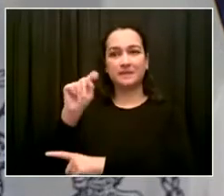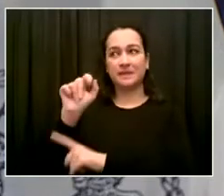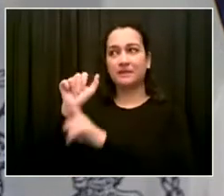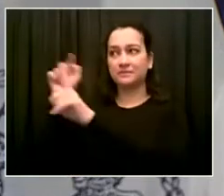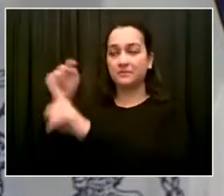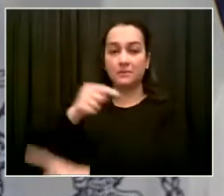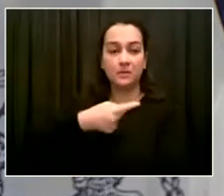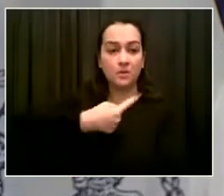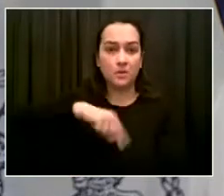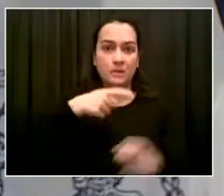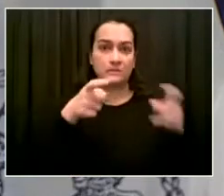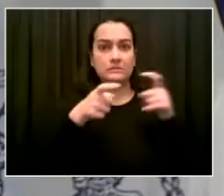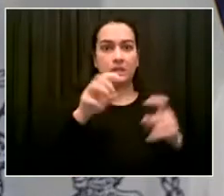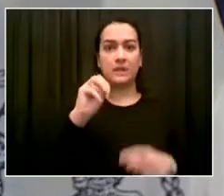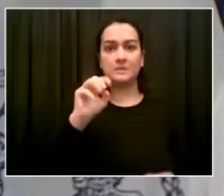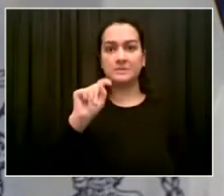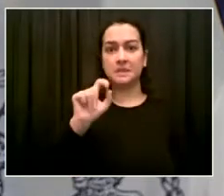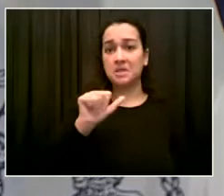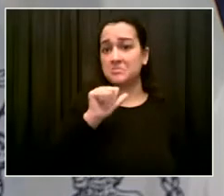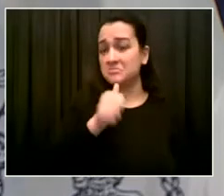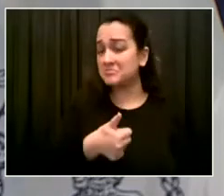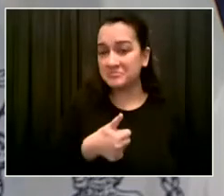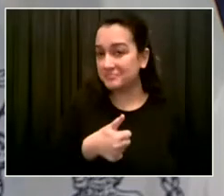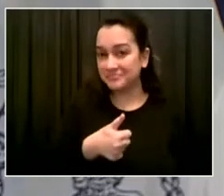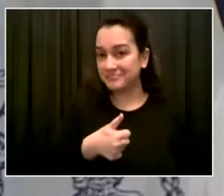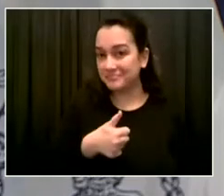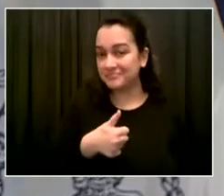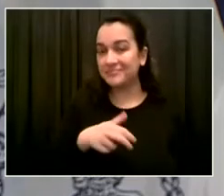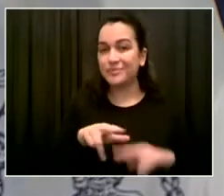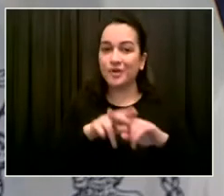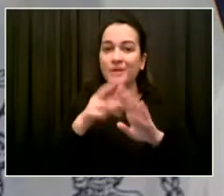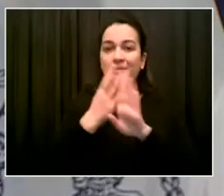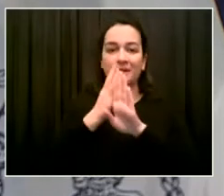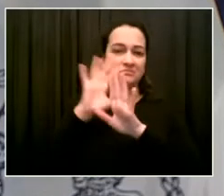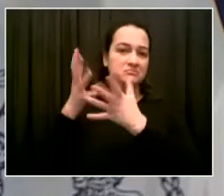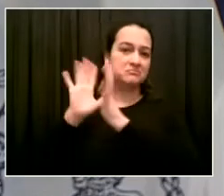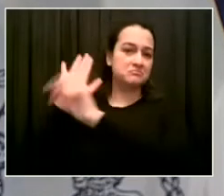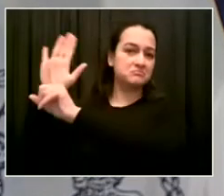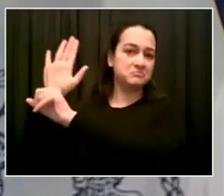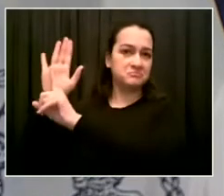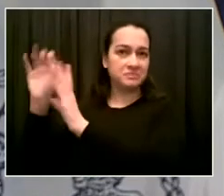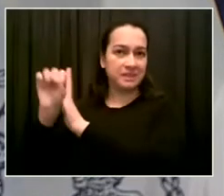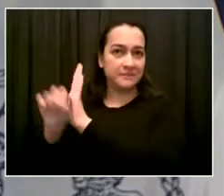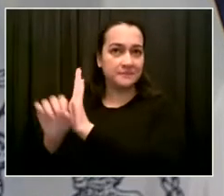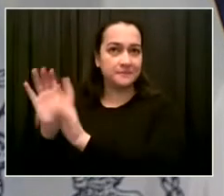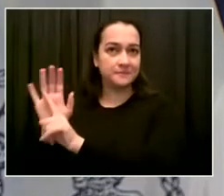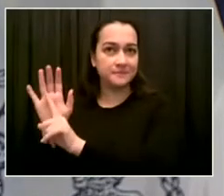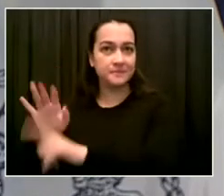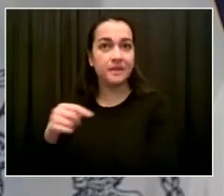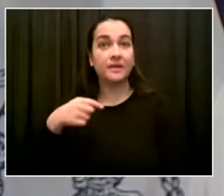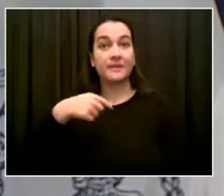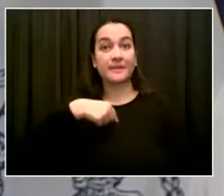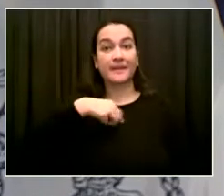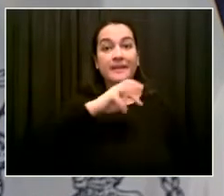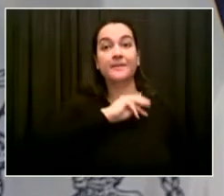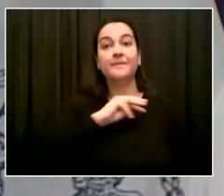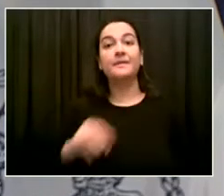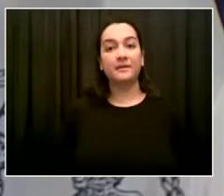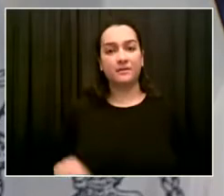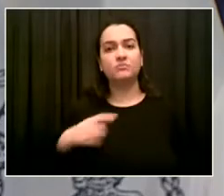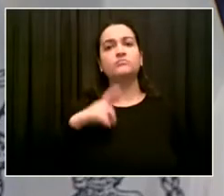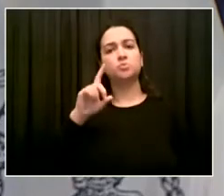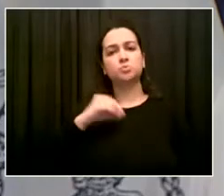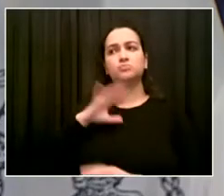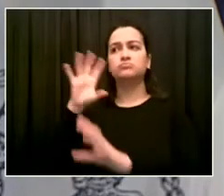people would raise concerns about the subway, and I would ask them, who runs the subways, and there'd be a lot of confusion. Henry, the MTA was set up purposefully